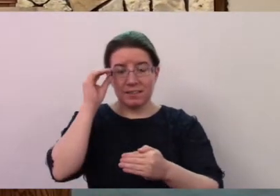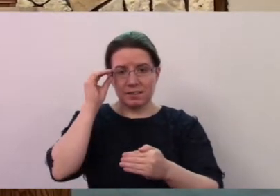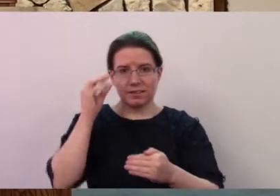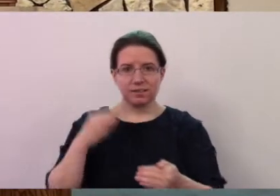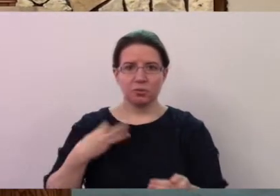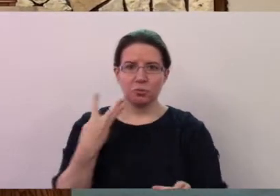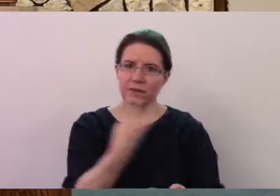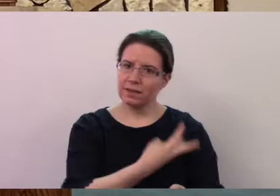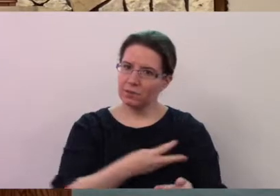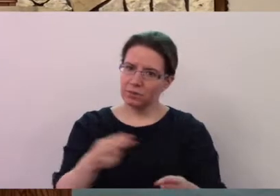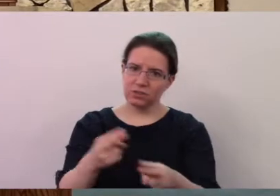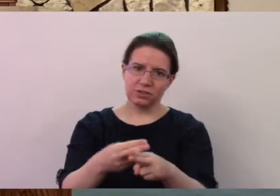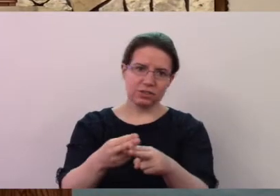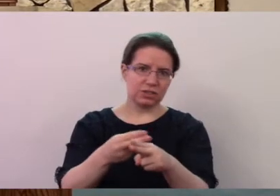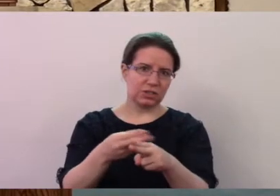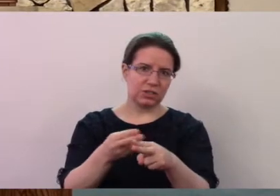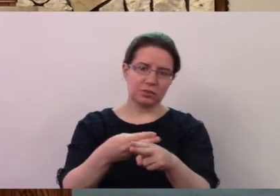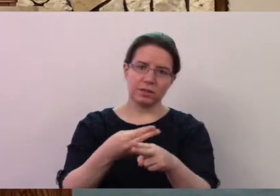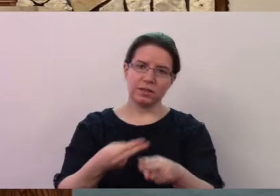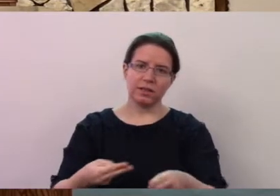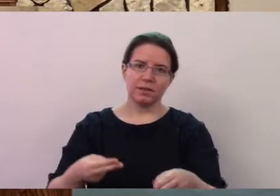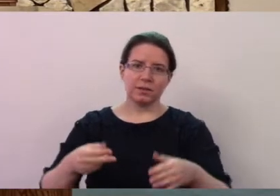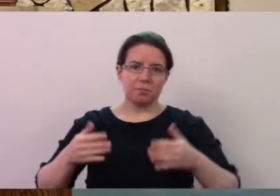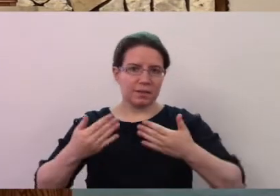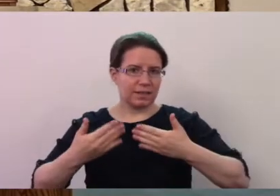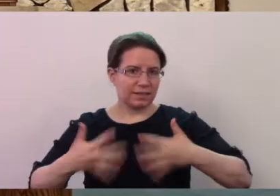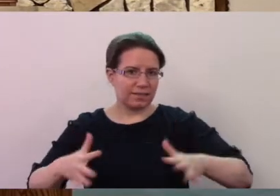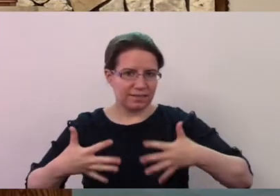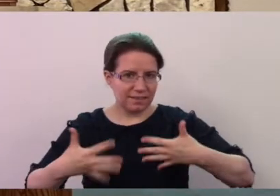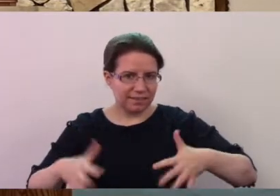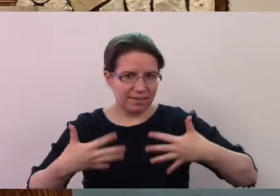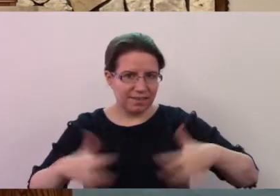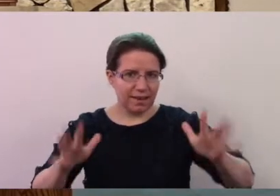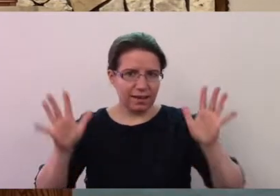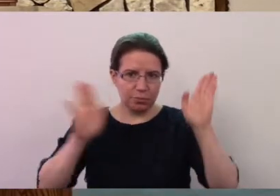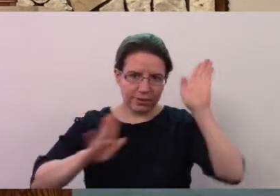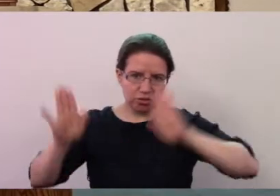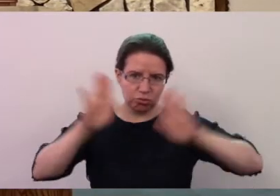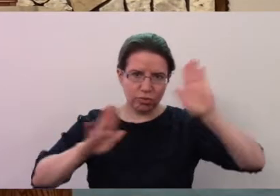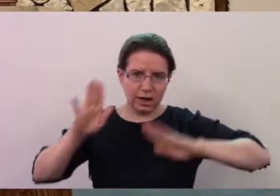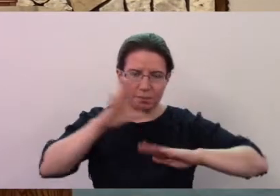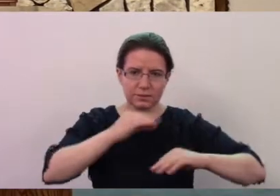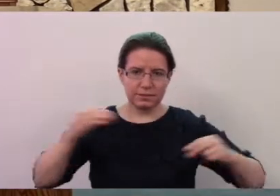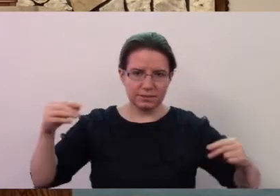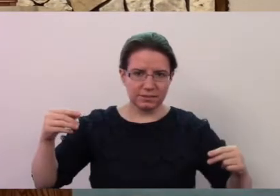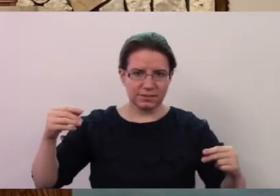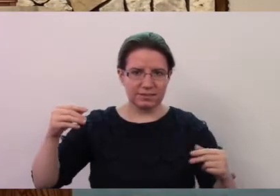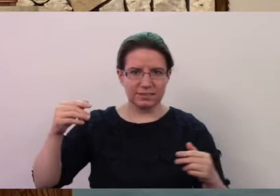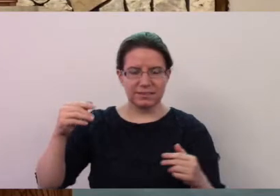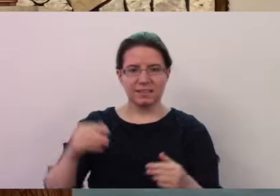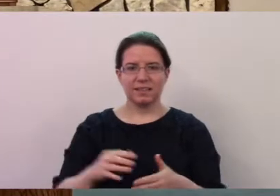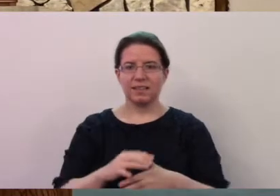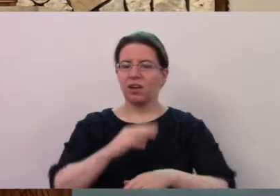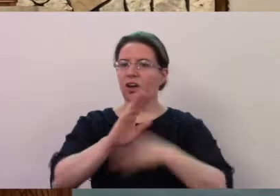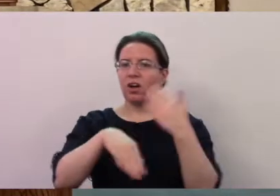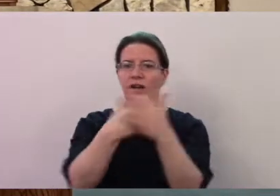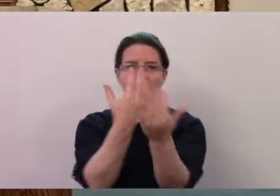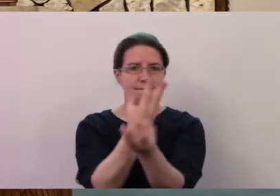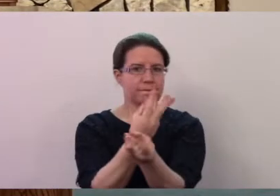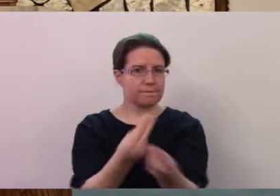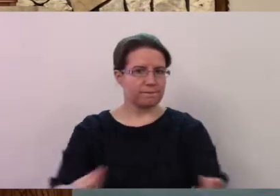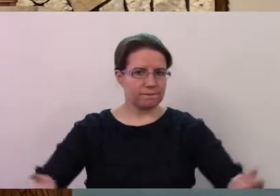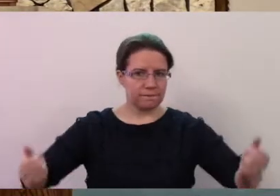be done with troubles and sorrows. We'll soon be done. It'll all be over in a moment's